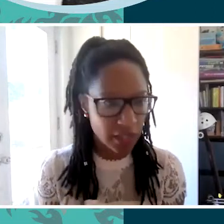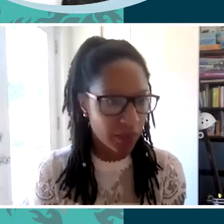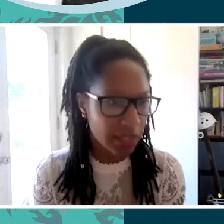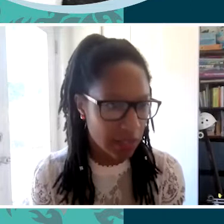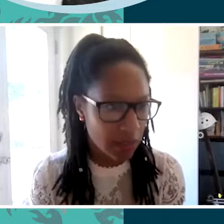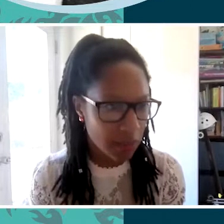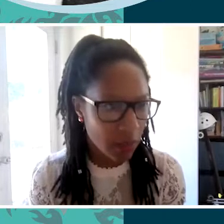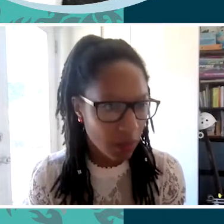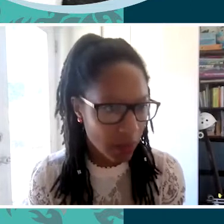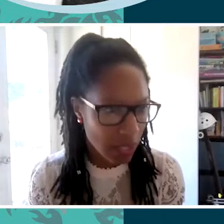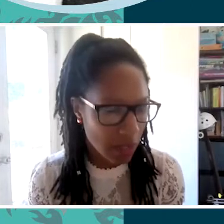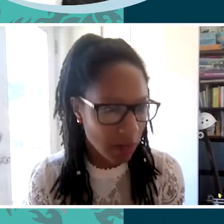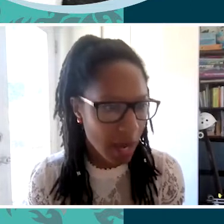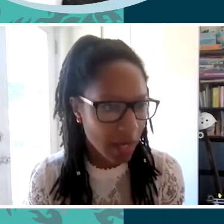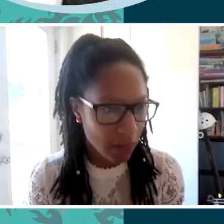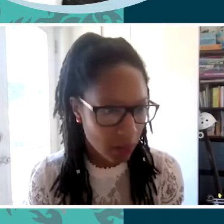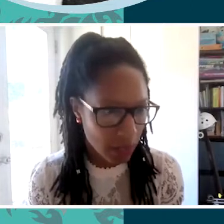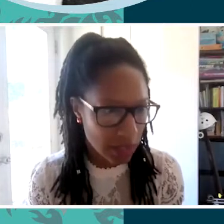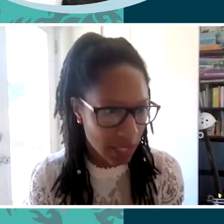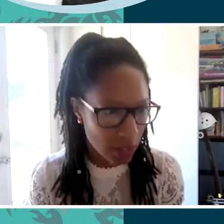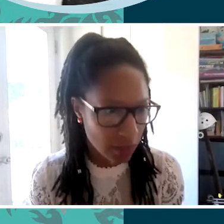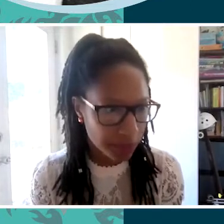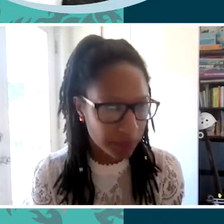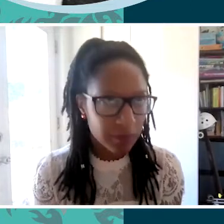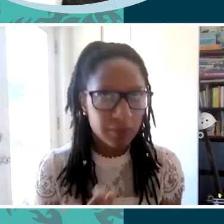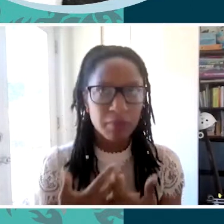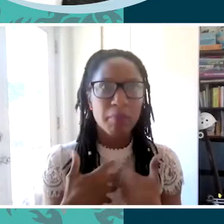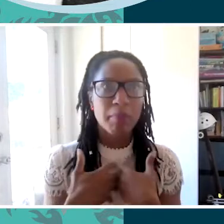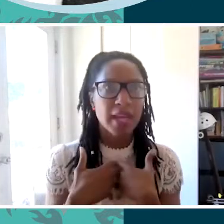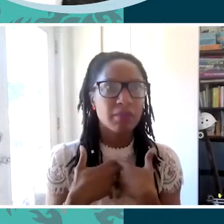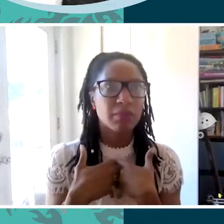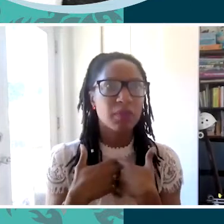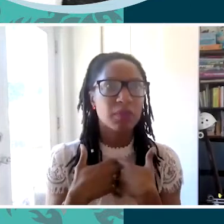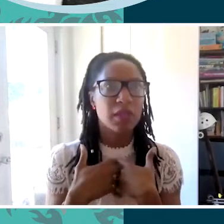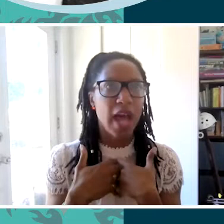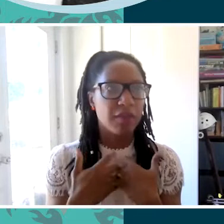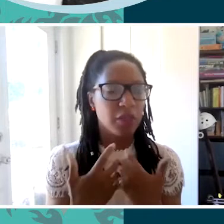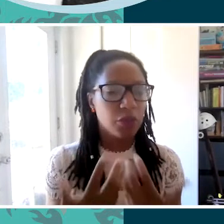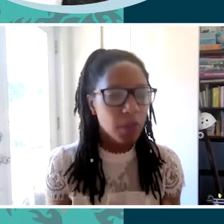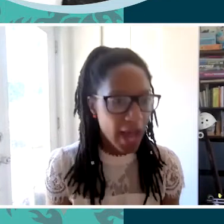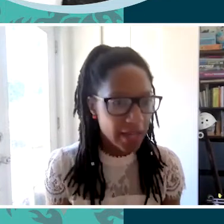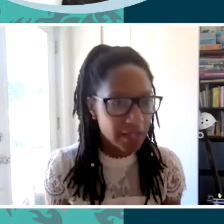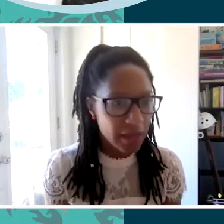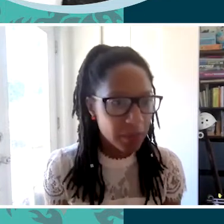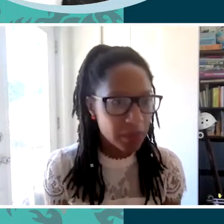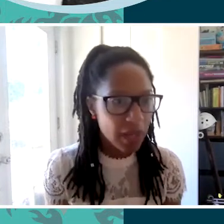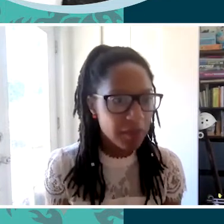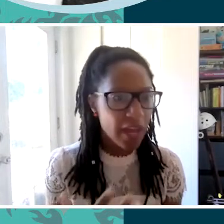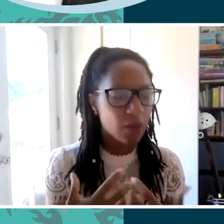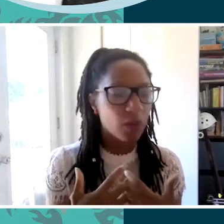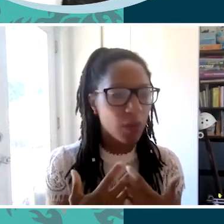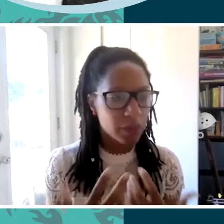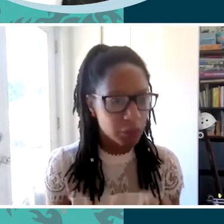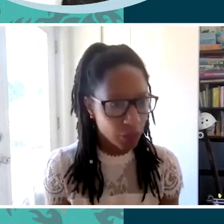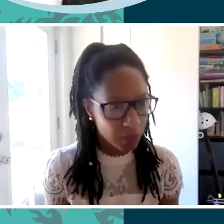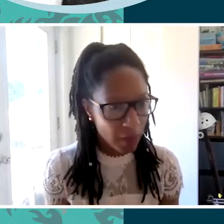embed anti-racism within my organization. Ben, have you had examples of